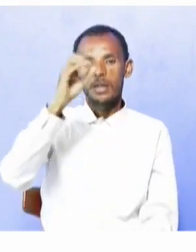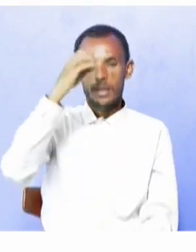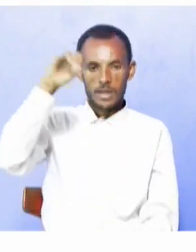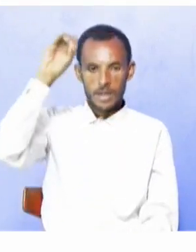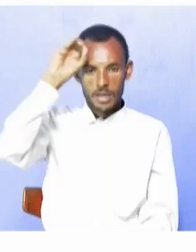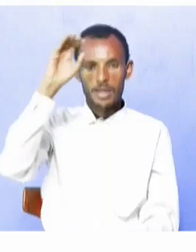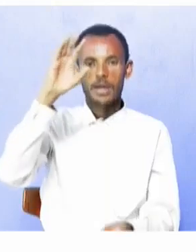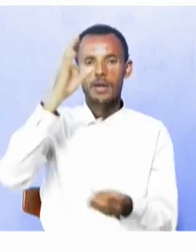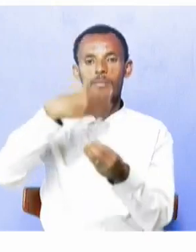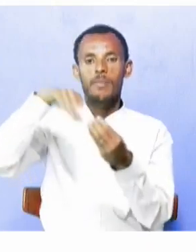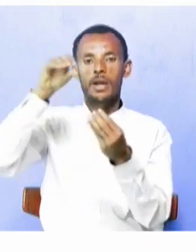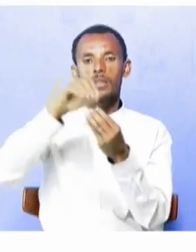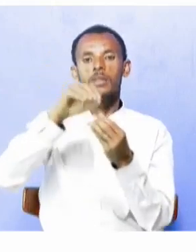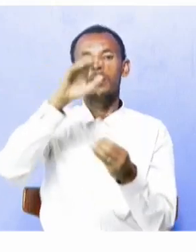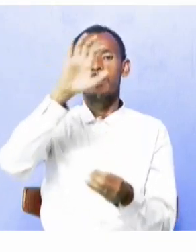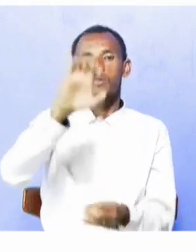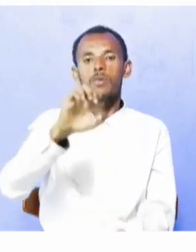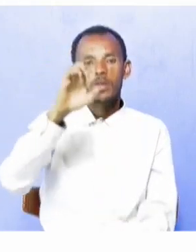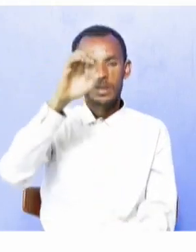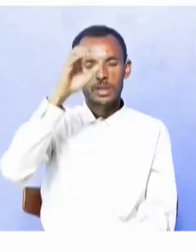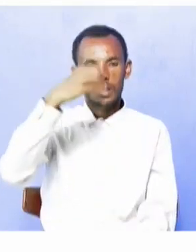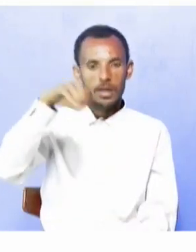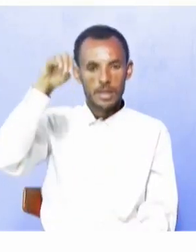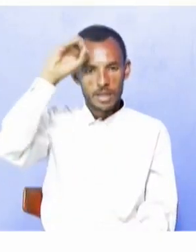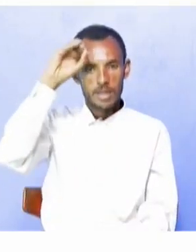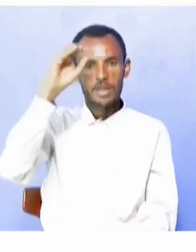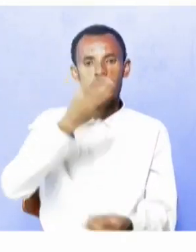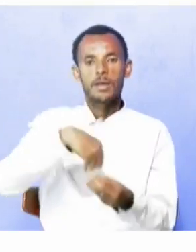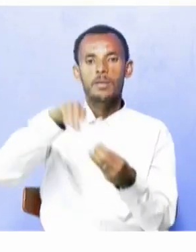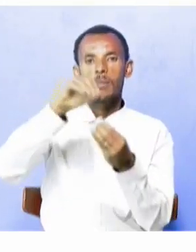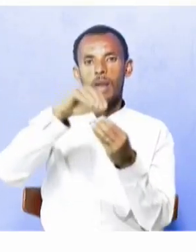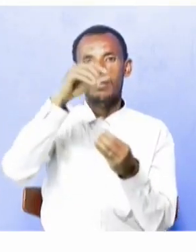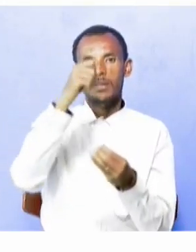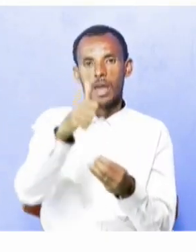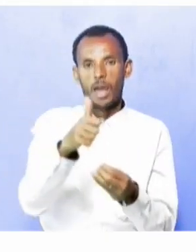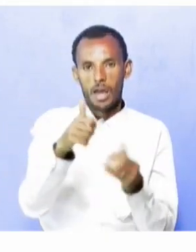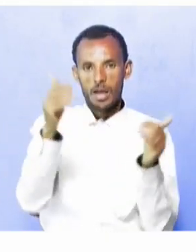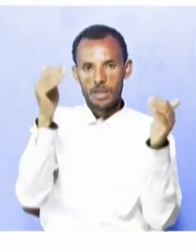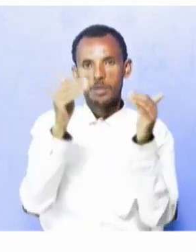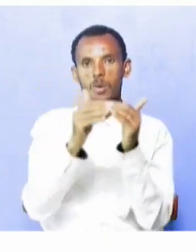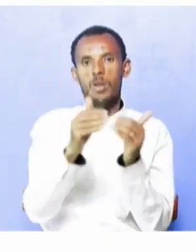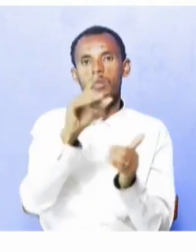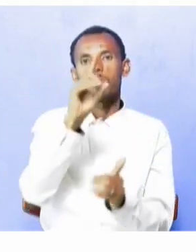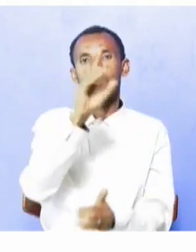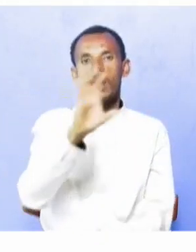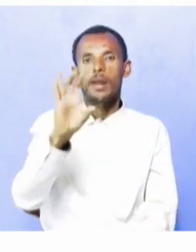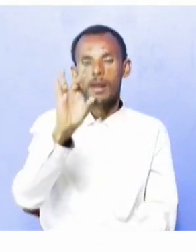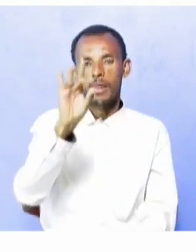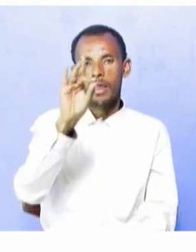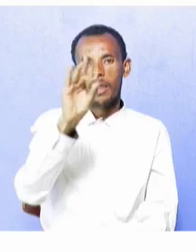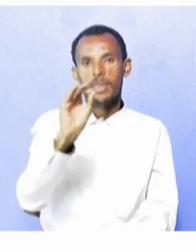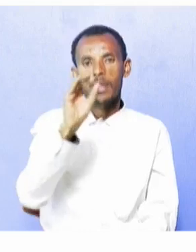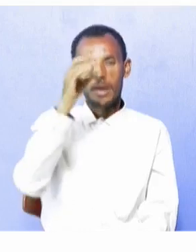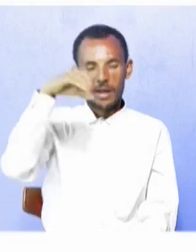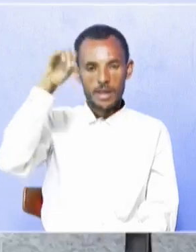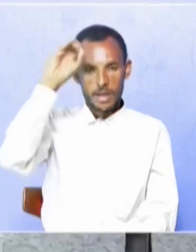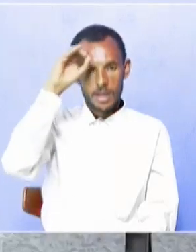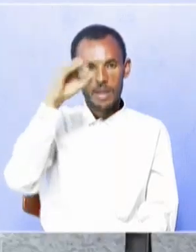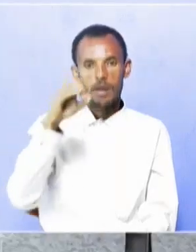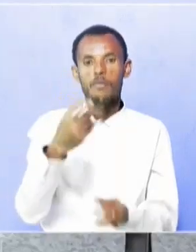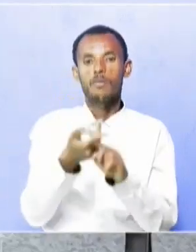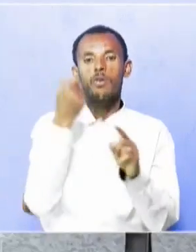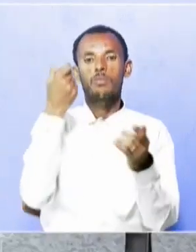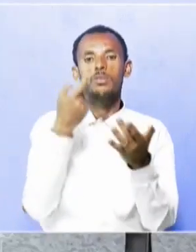degree plus 40 degree plus A is 180 degree. Okay,